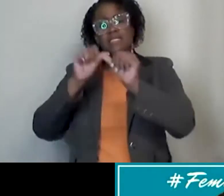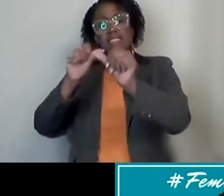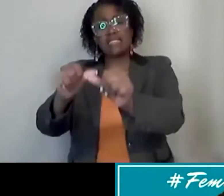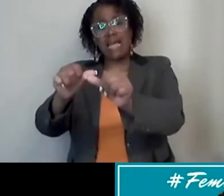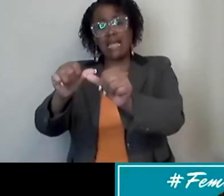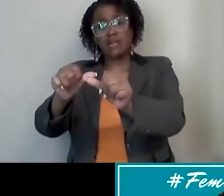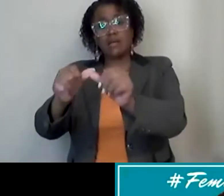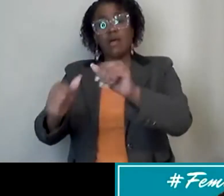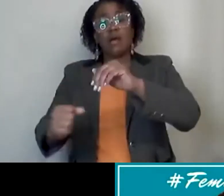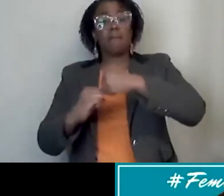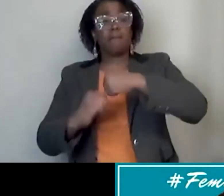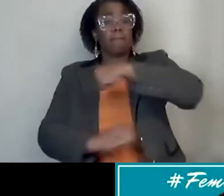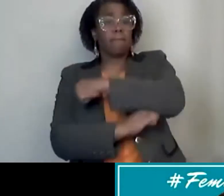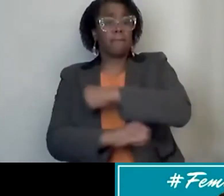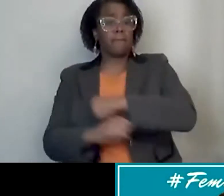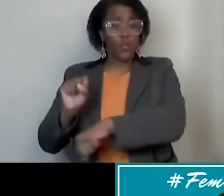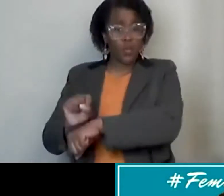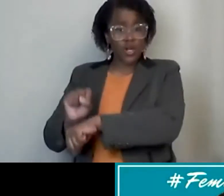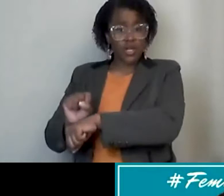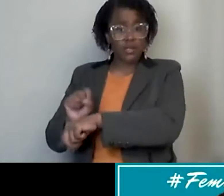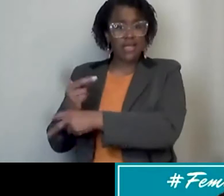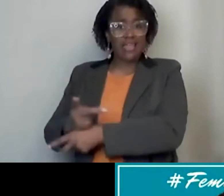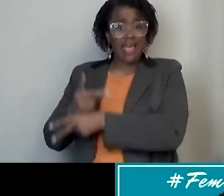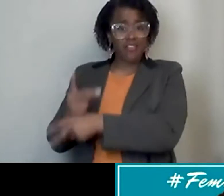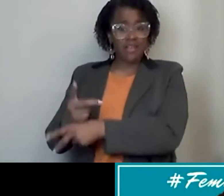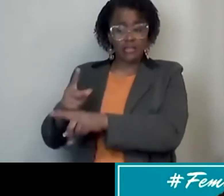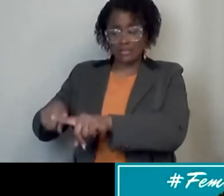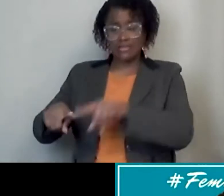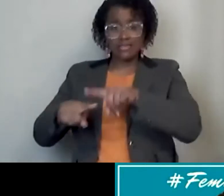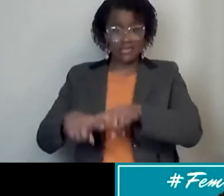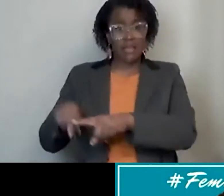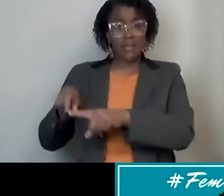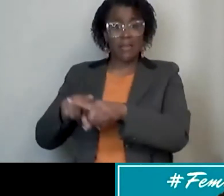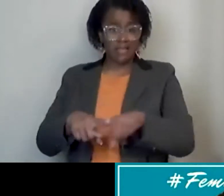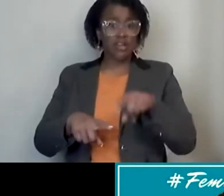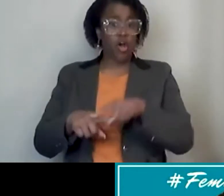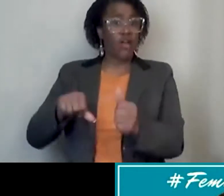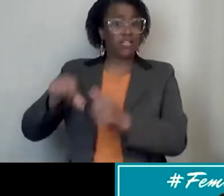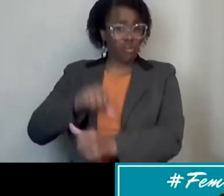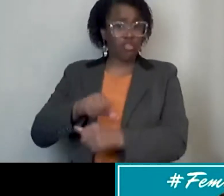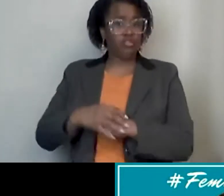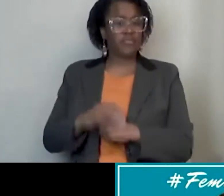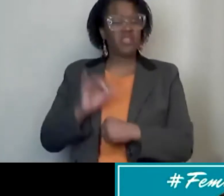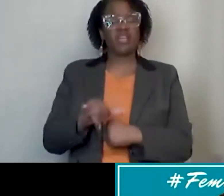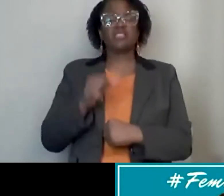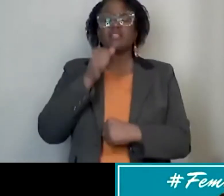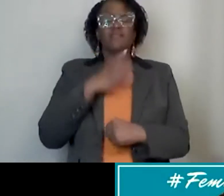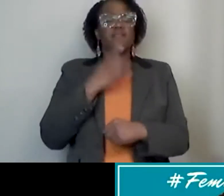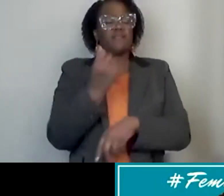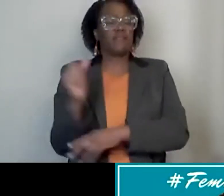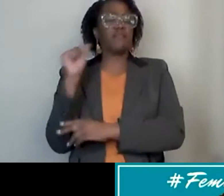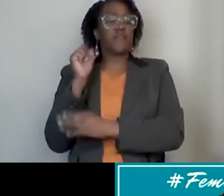of caring and interdependency, and that is what the feminist economy is really highlighting